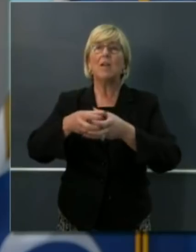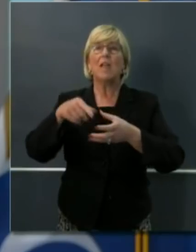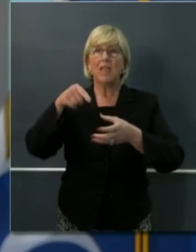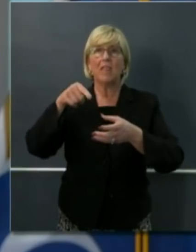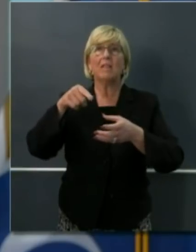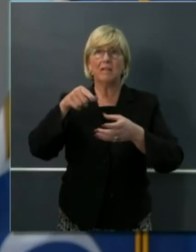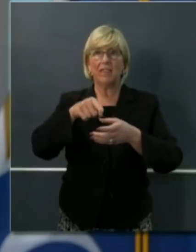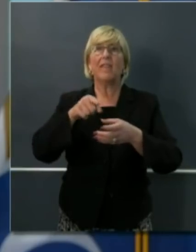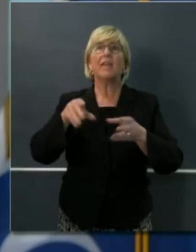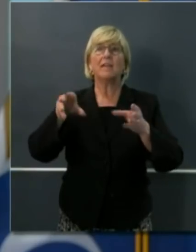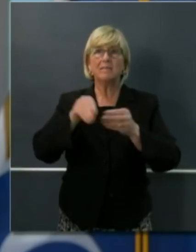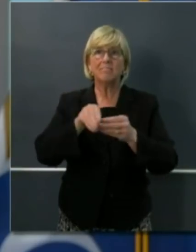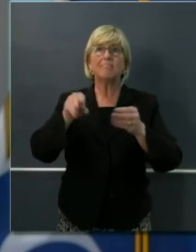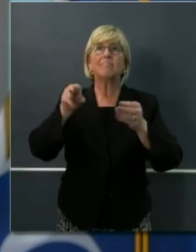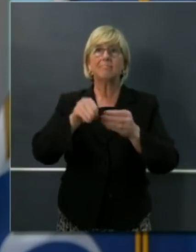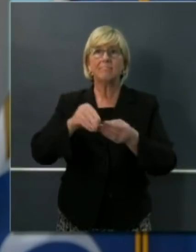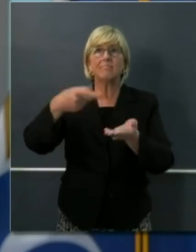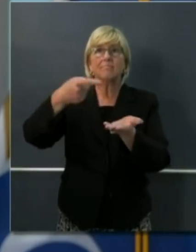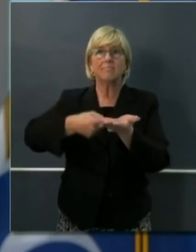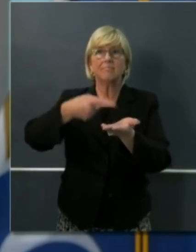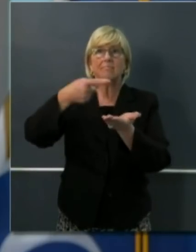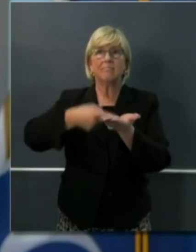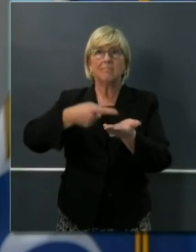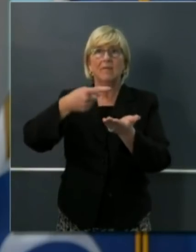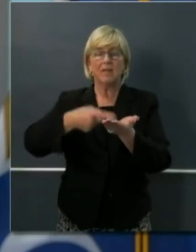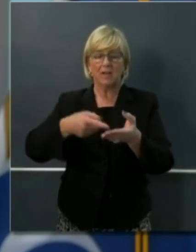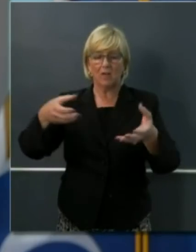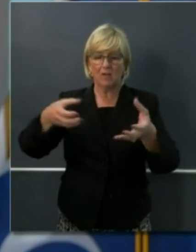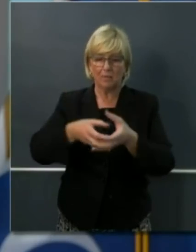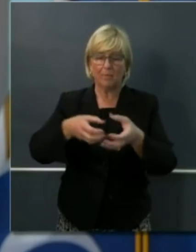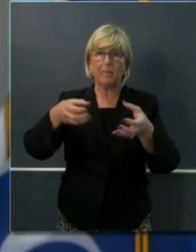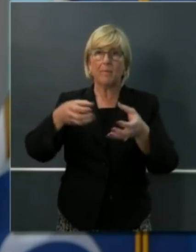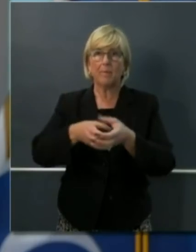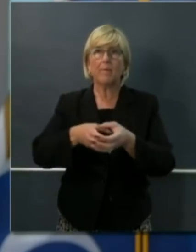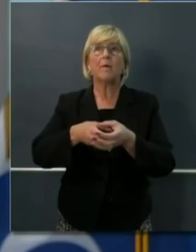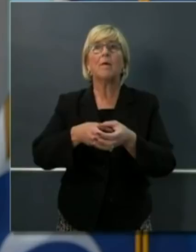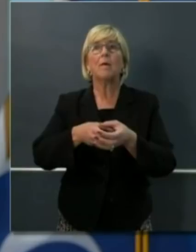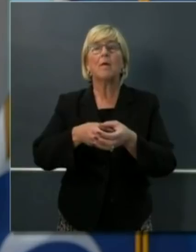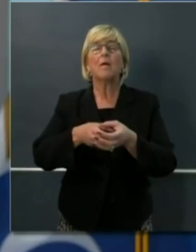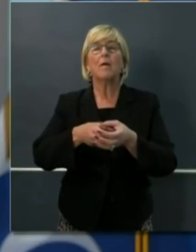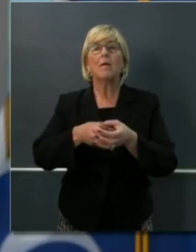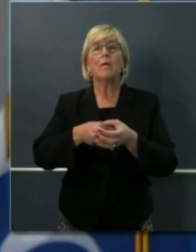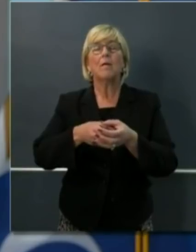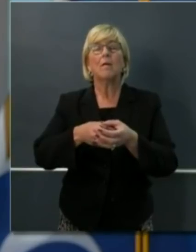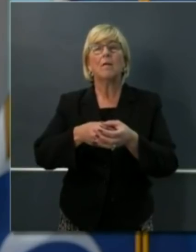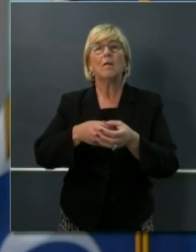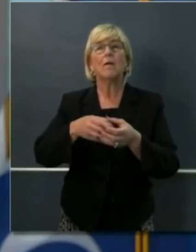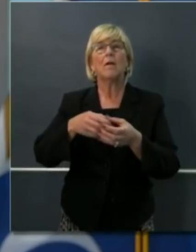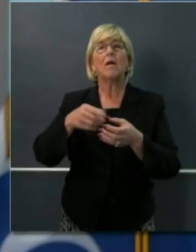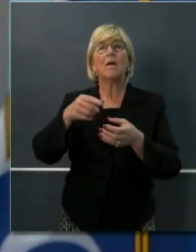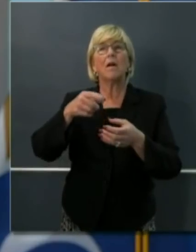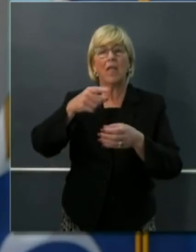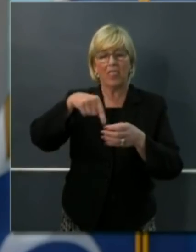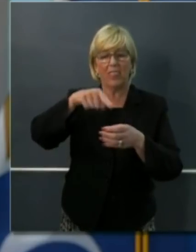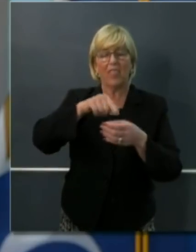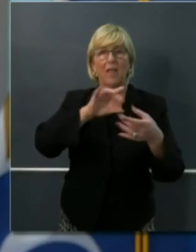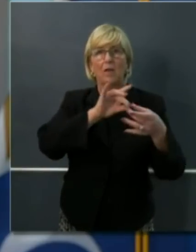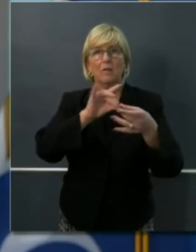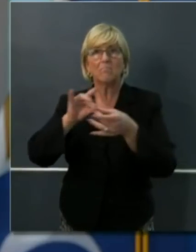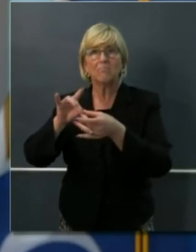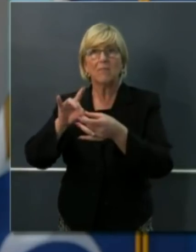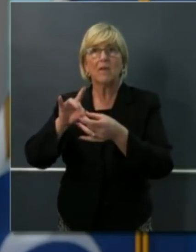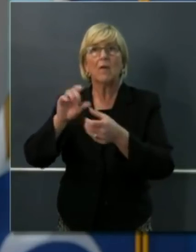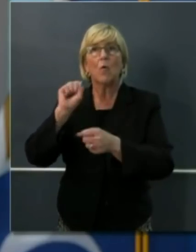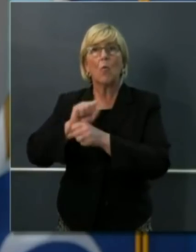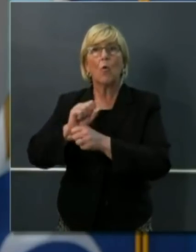regularly and reporting, and each one of those work groups has presence from our local public health leaders to make sure